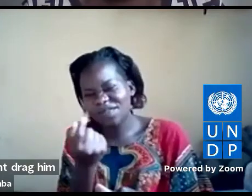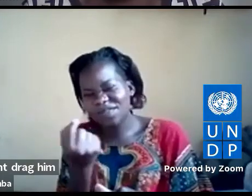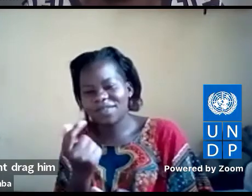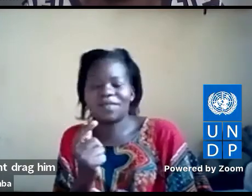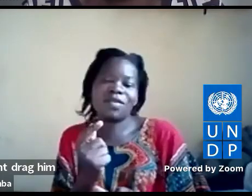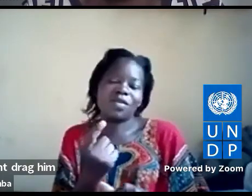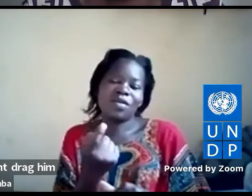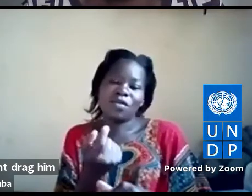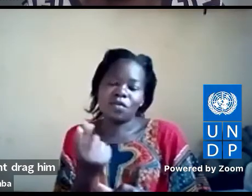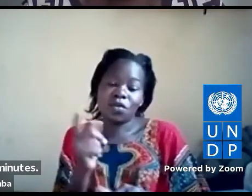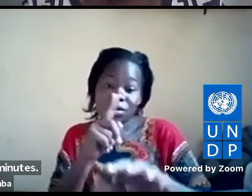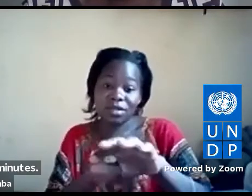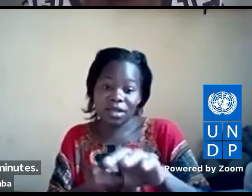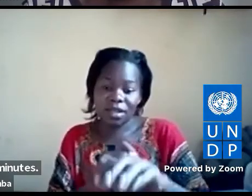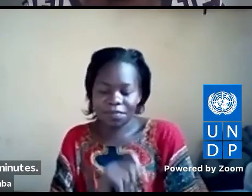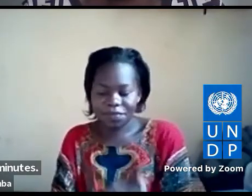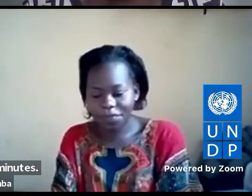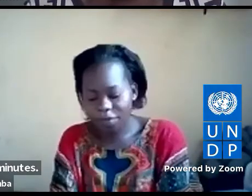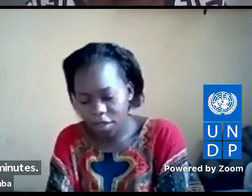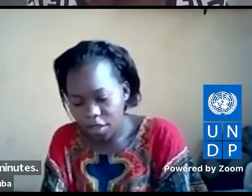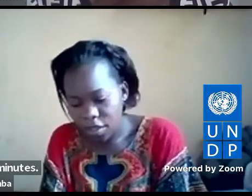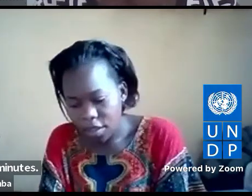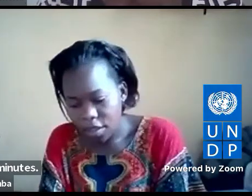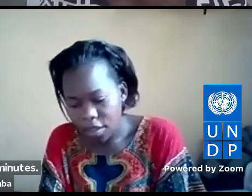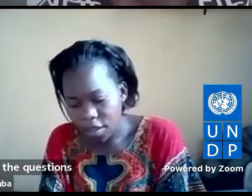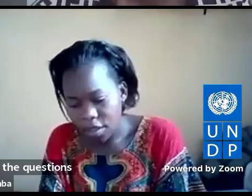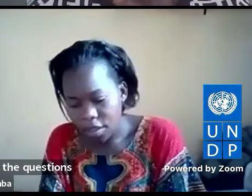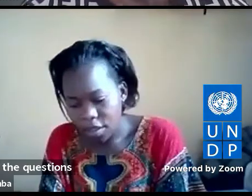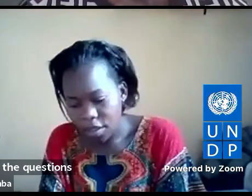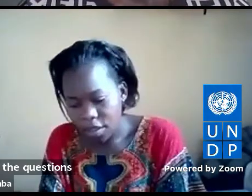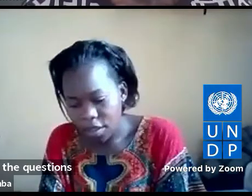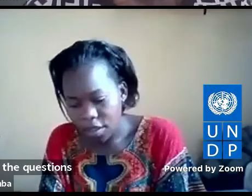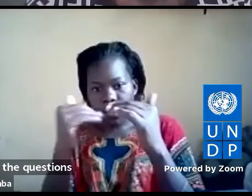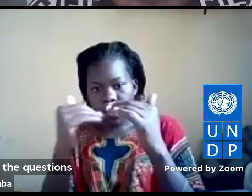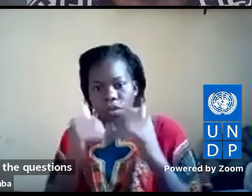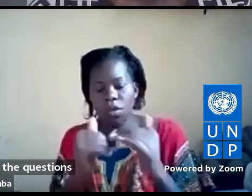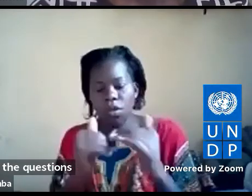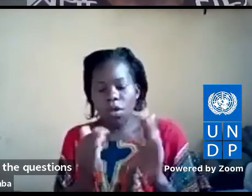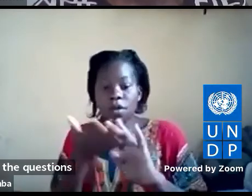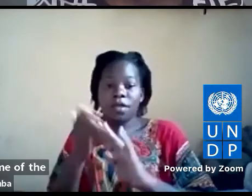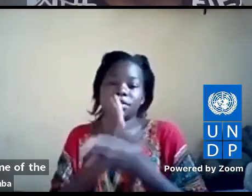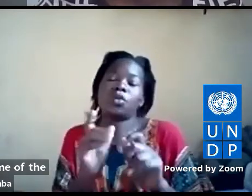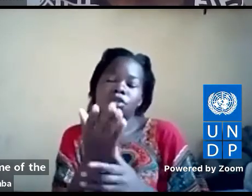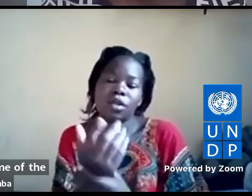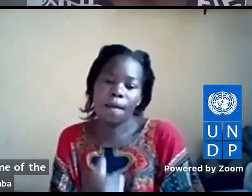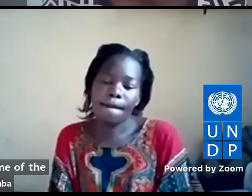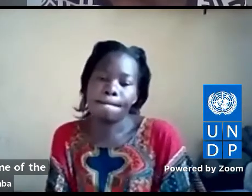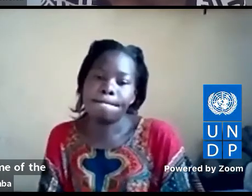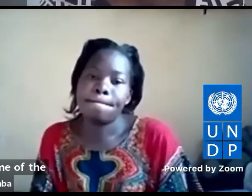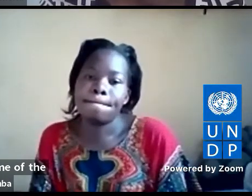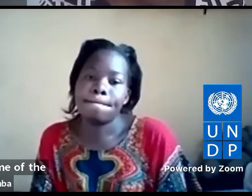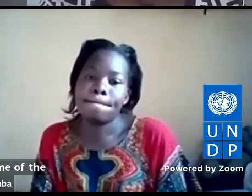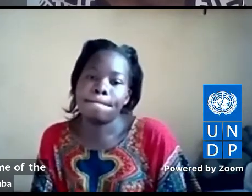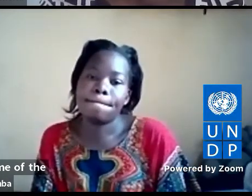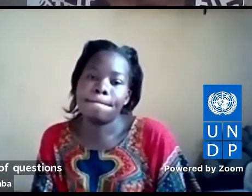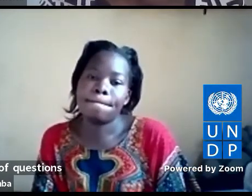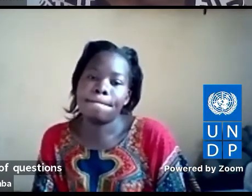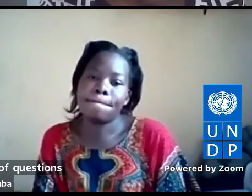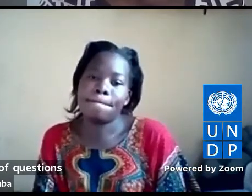minutes. Let me just go through very quickly some of the questions. I think there was quite a number of questions, most of which were